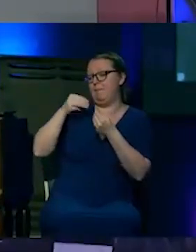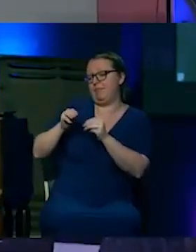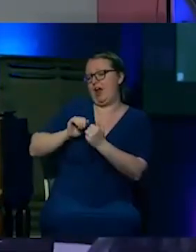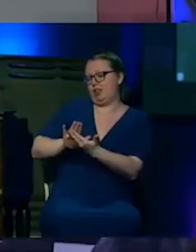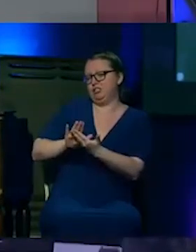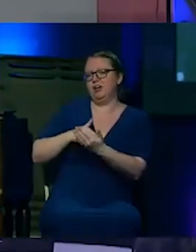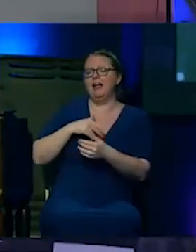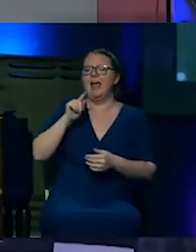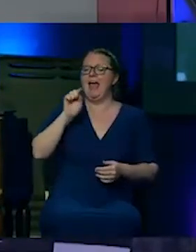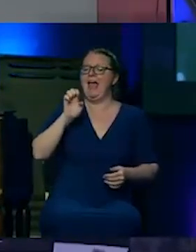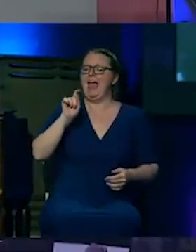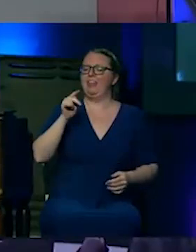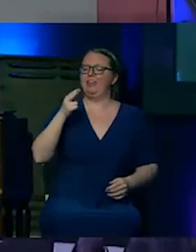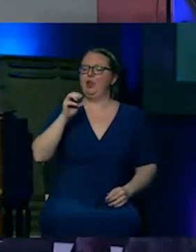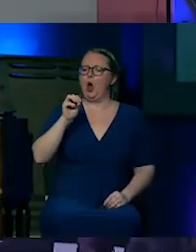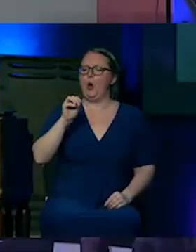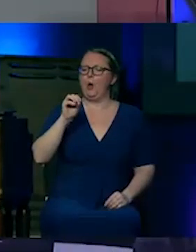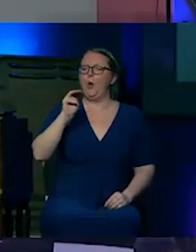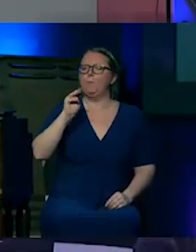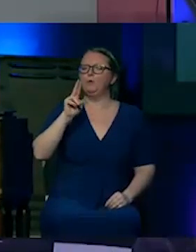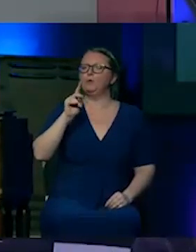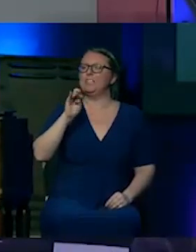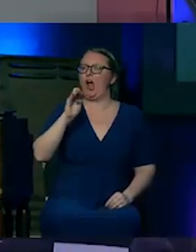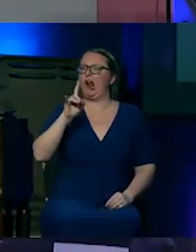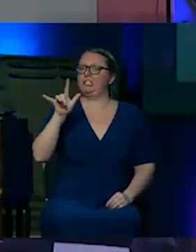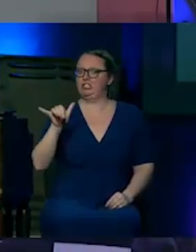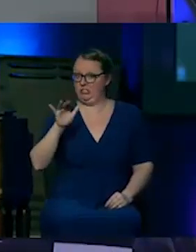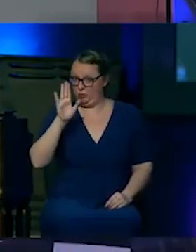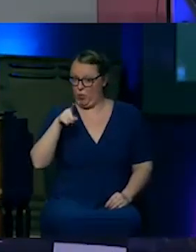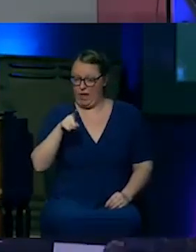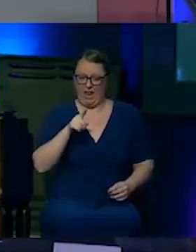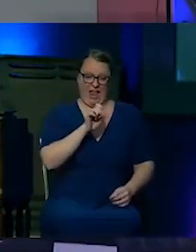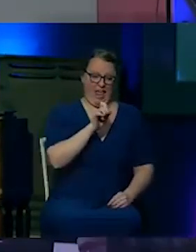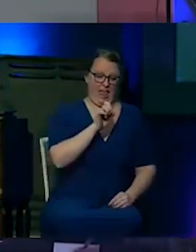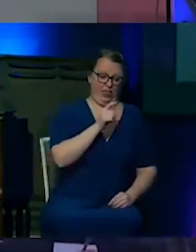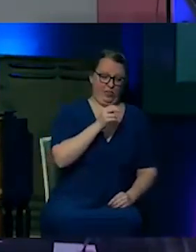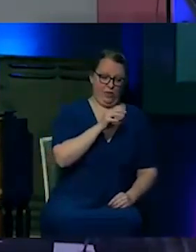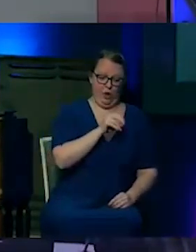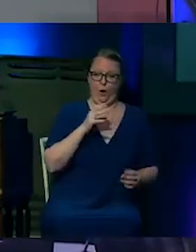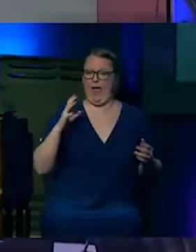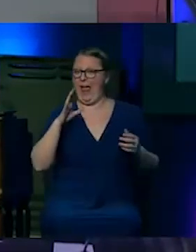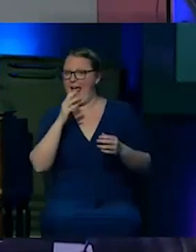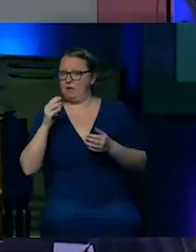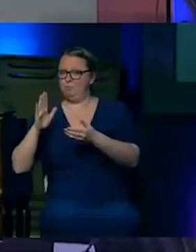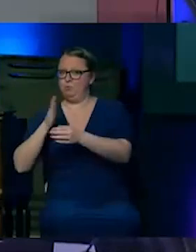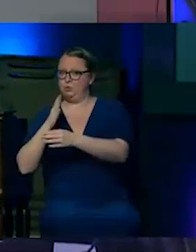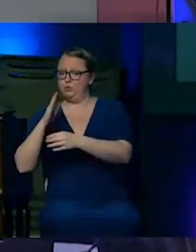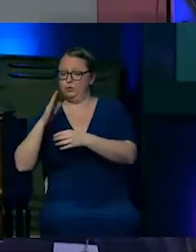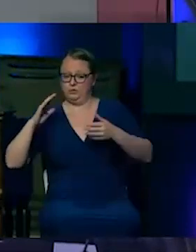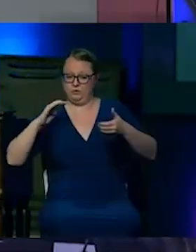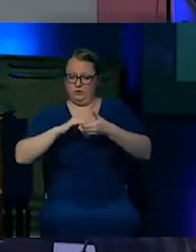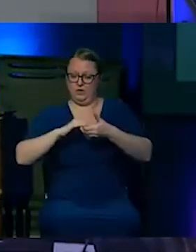called ethnomusicology. Anyone heard that word before? And basically it combines musicology with the